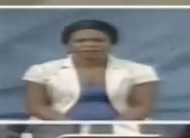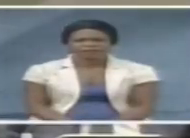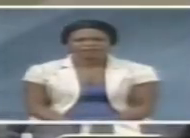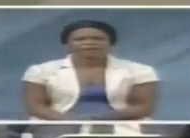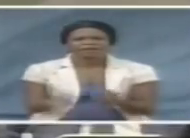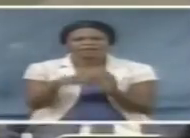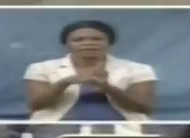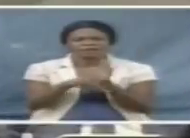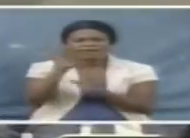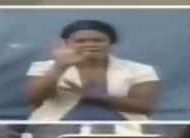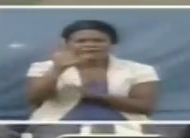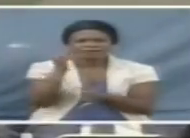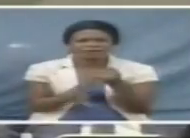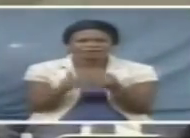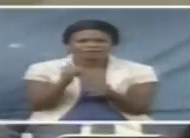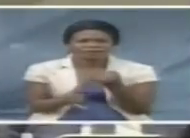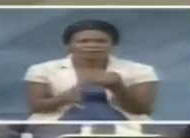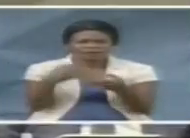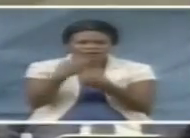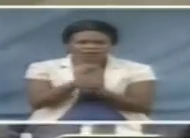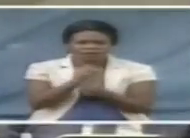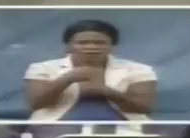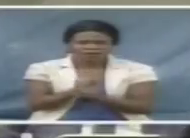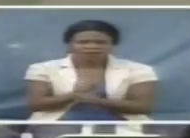Zambia. Pillar 5, the last pillar.